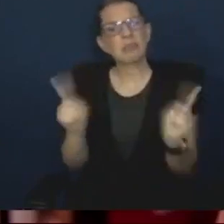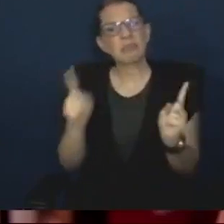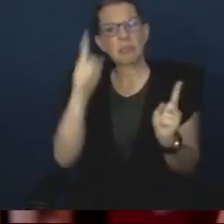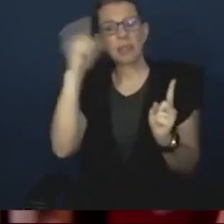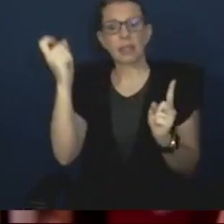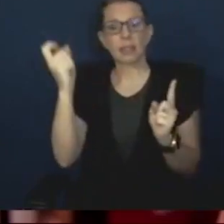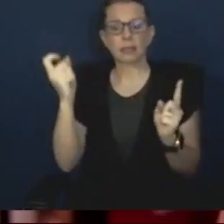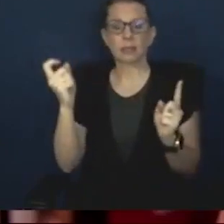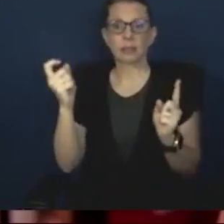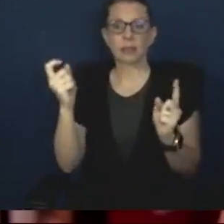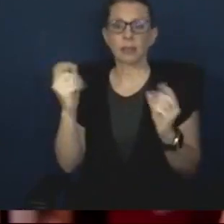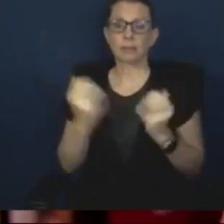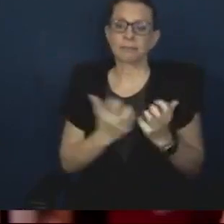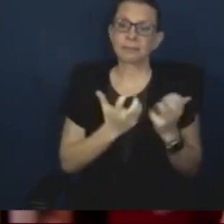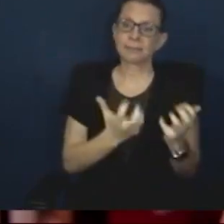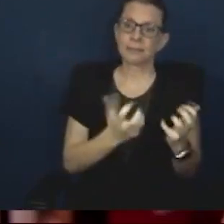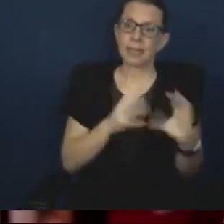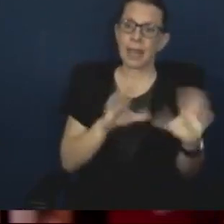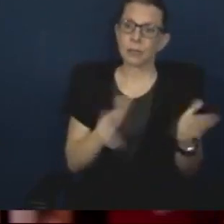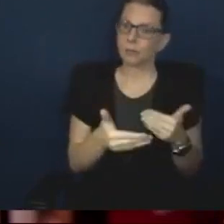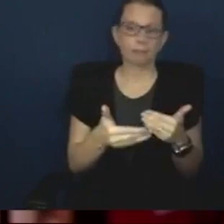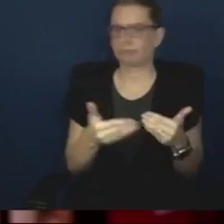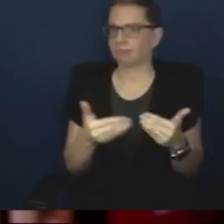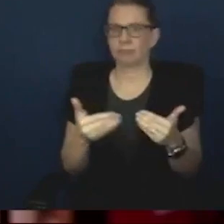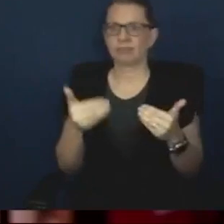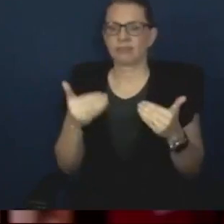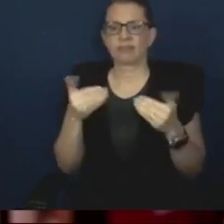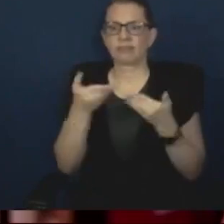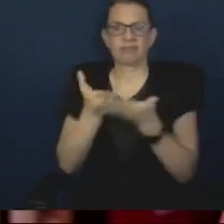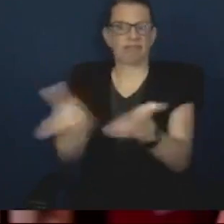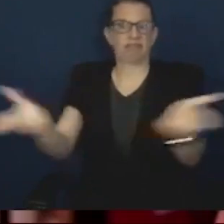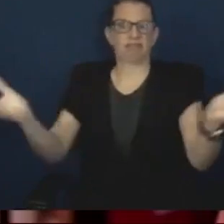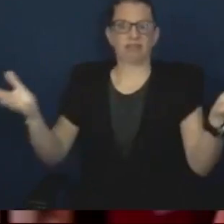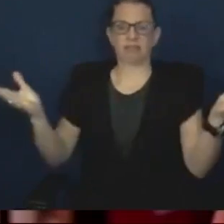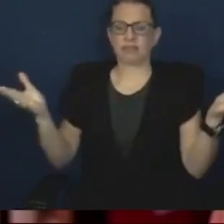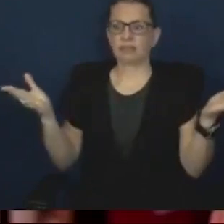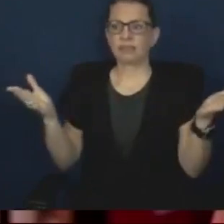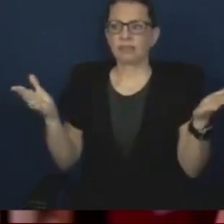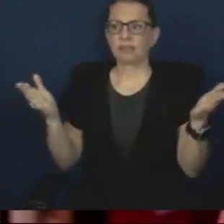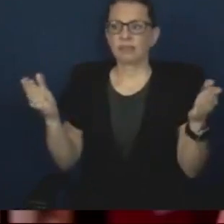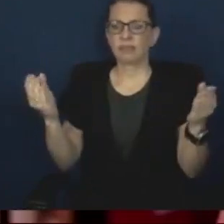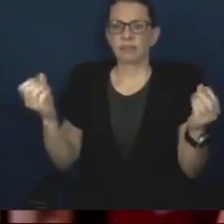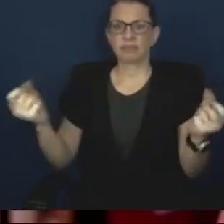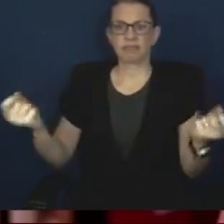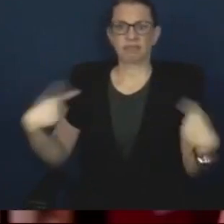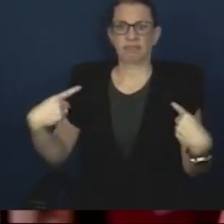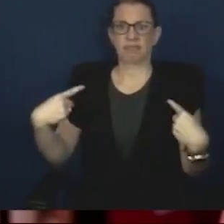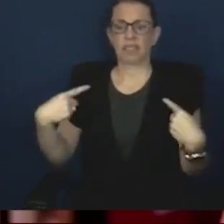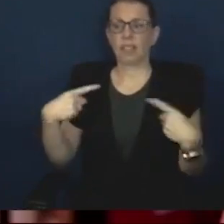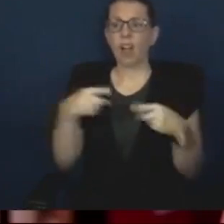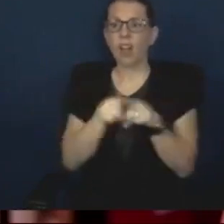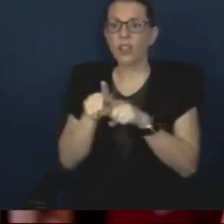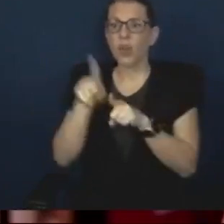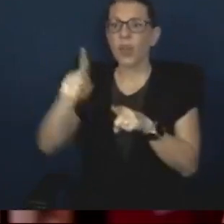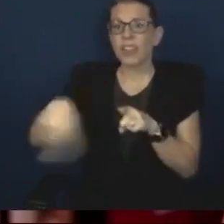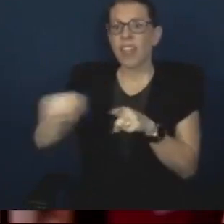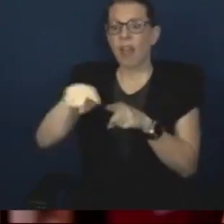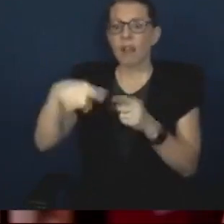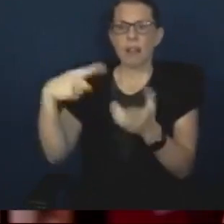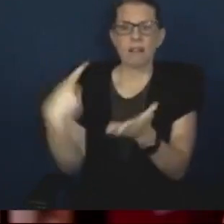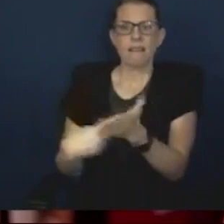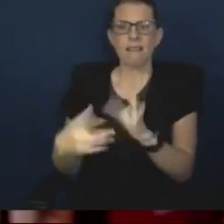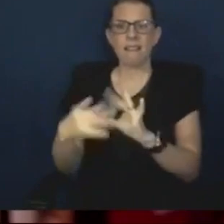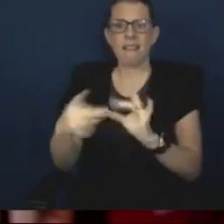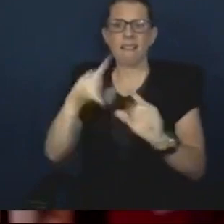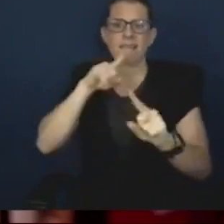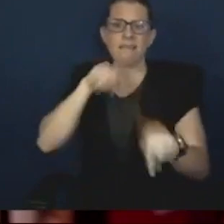audience, more people than I ever taught in any classrooms, and they're vocal, right? That's the whole point about social media. They can respond to